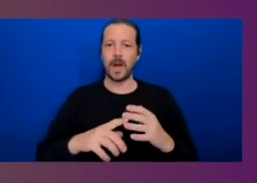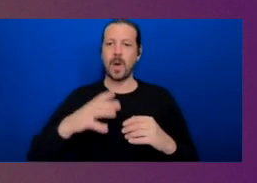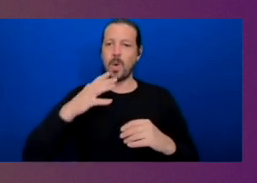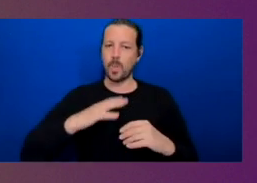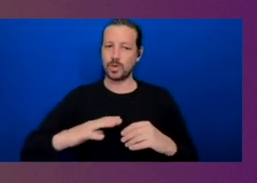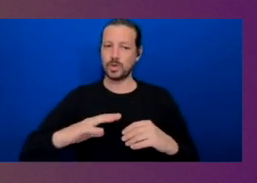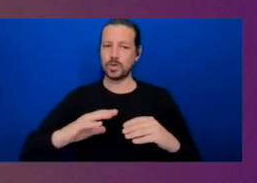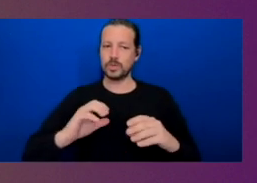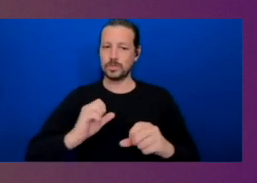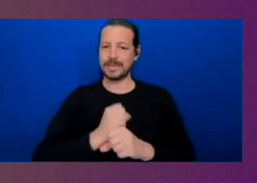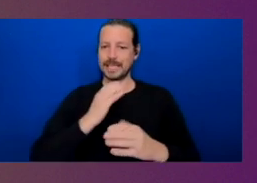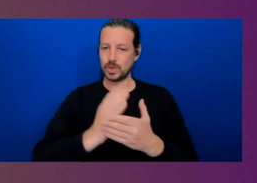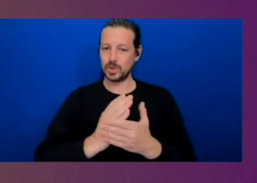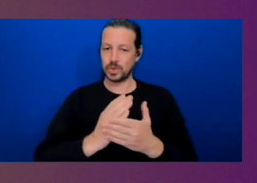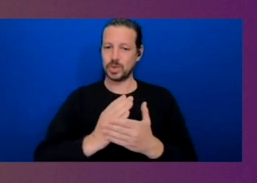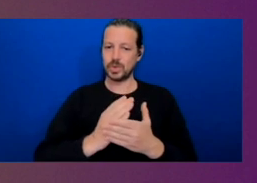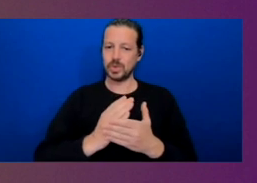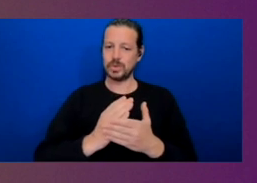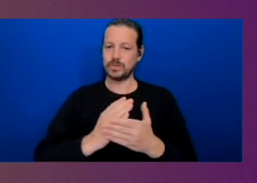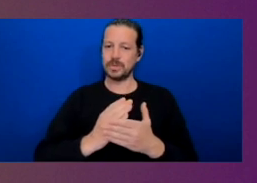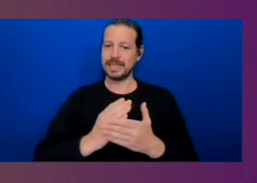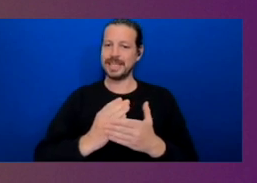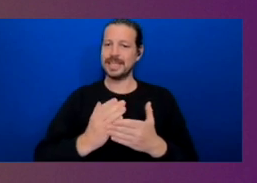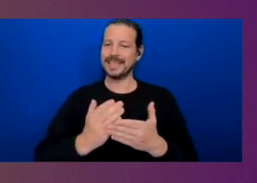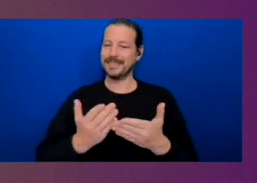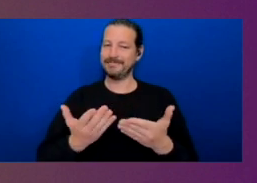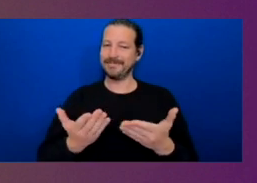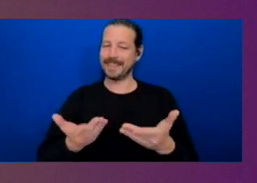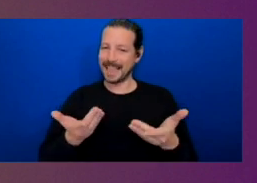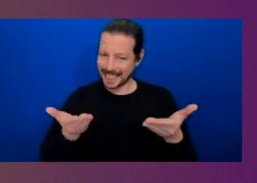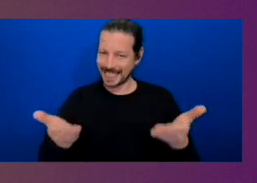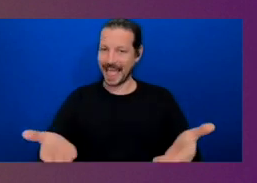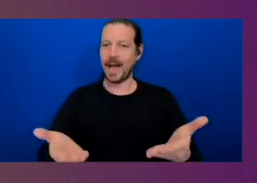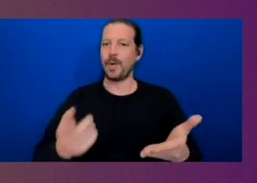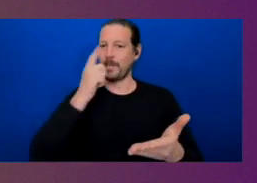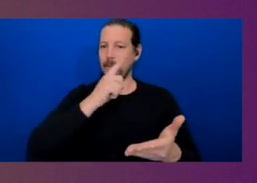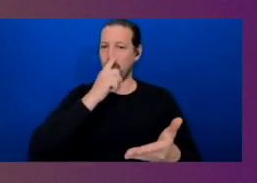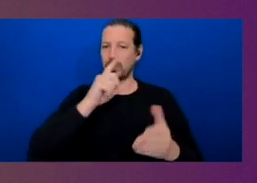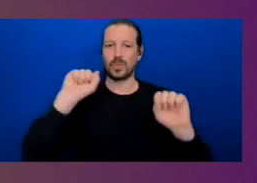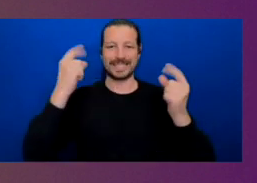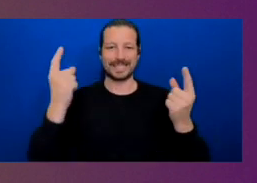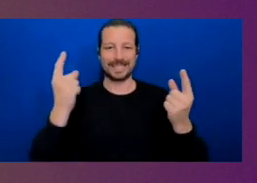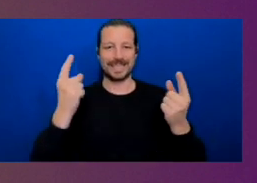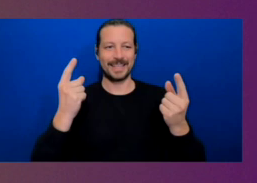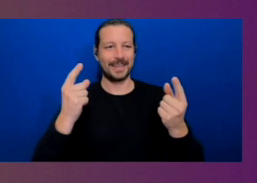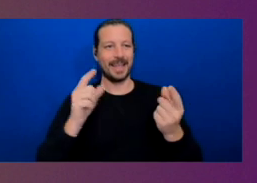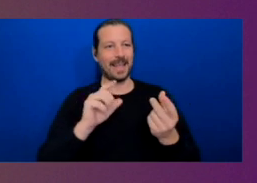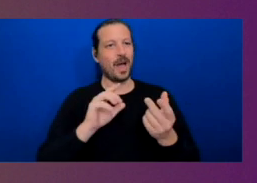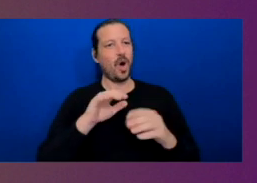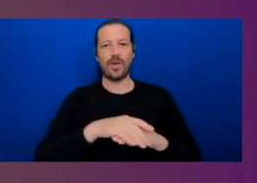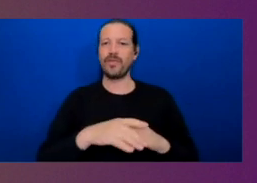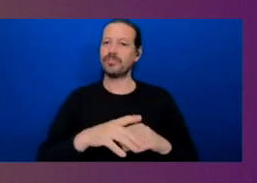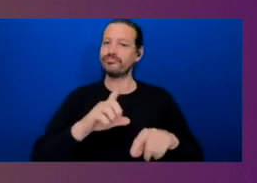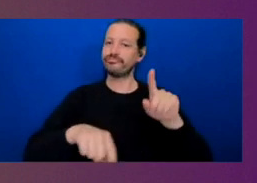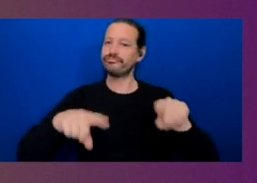and of experience to allow people to understand how people differ and how